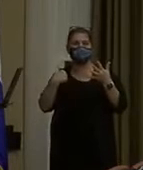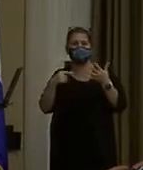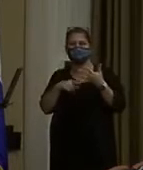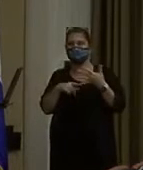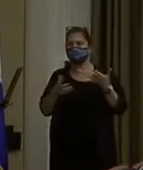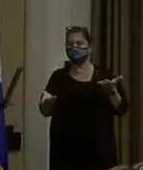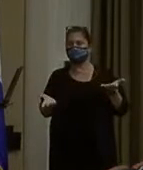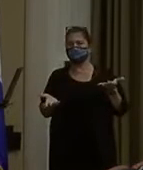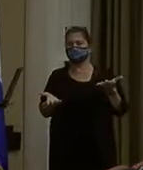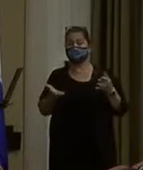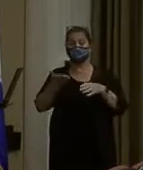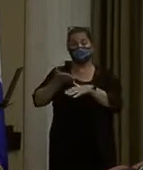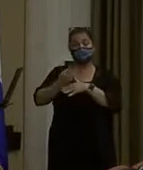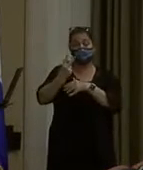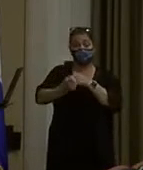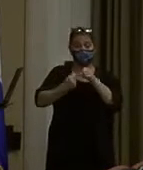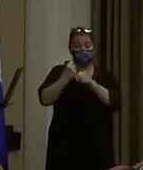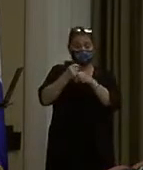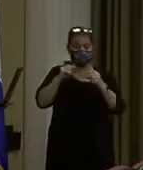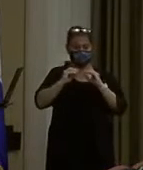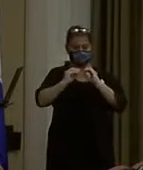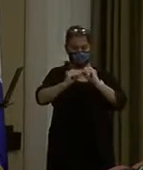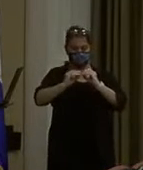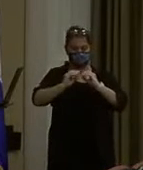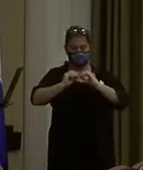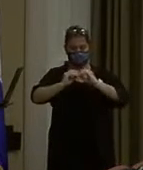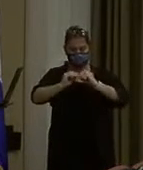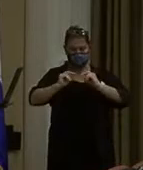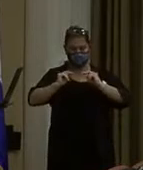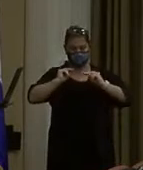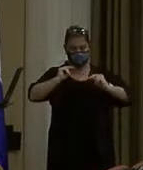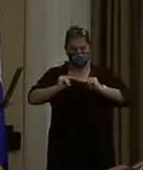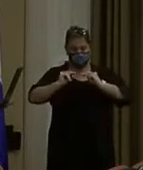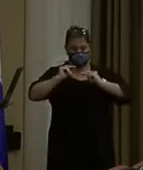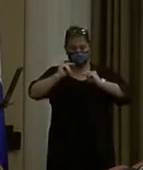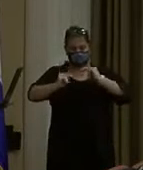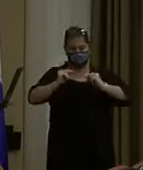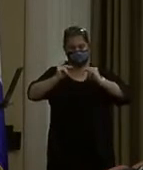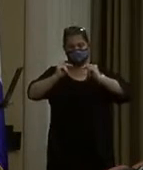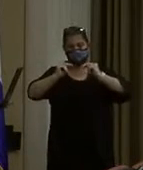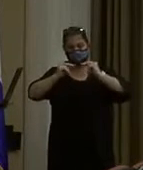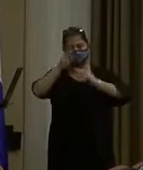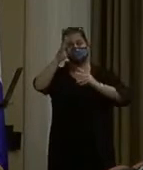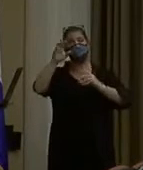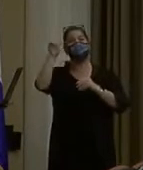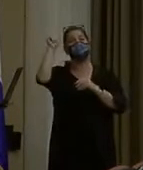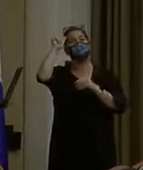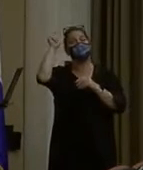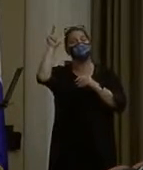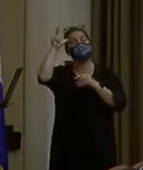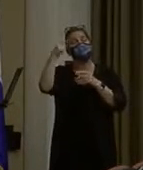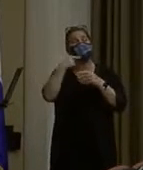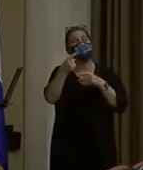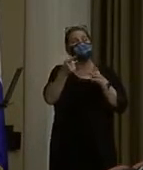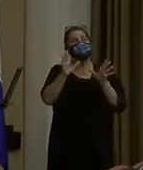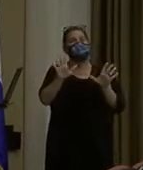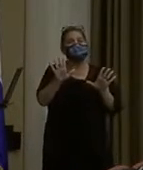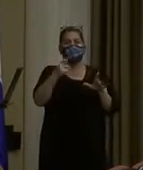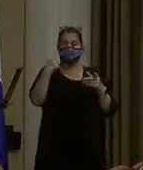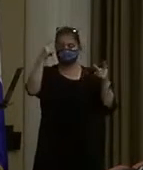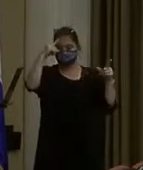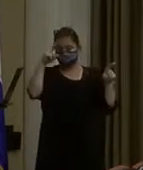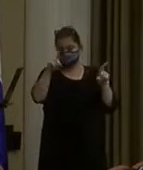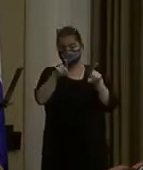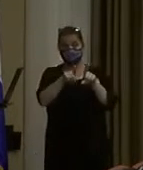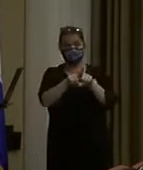And so after 2 years of negotiating, as the Civil War was winding down, President Lincoln says, I'm going to compromise